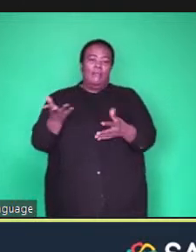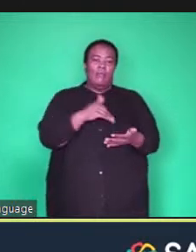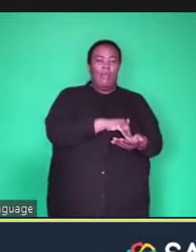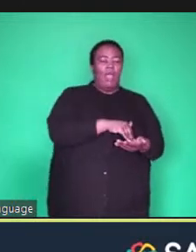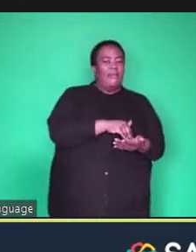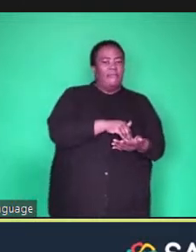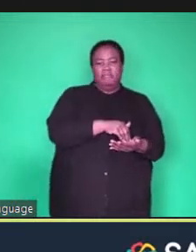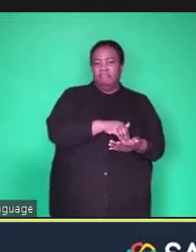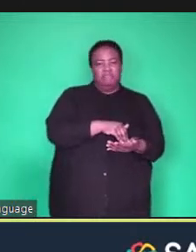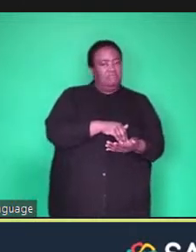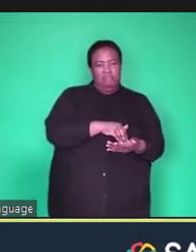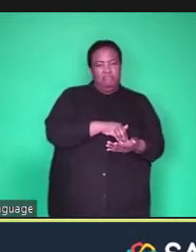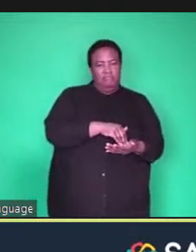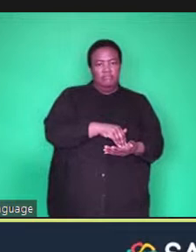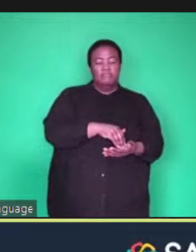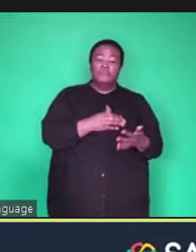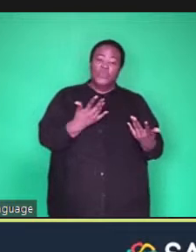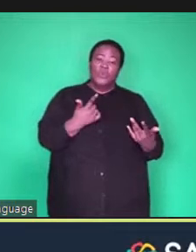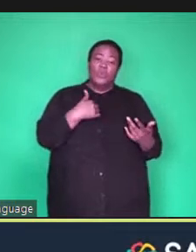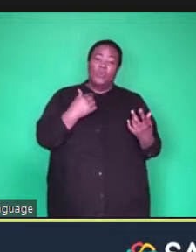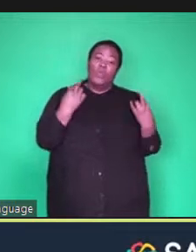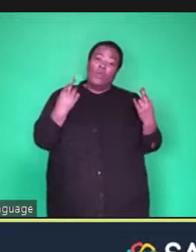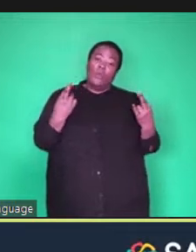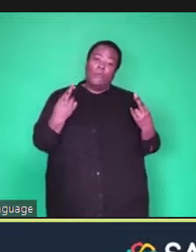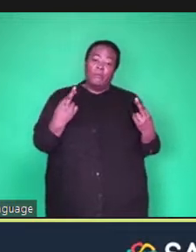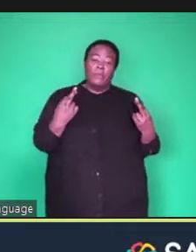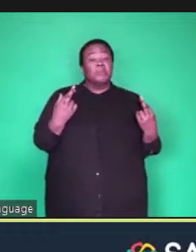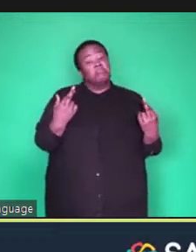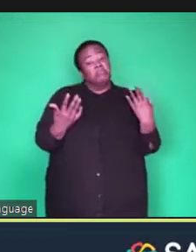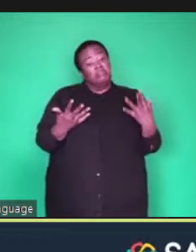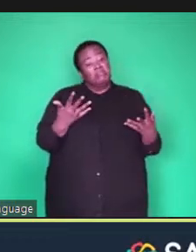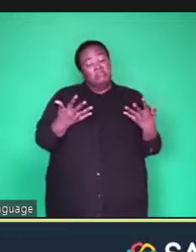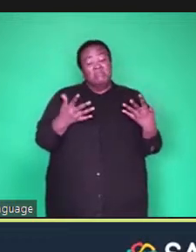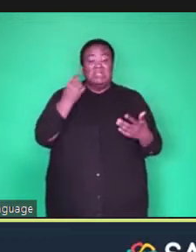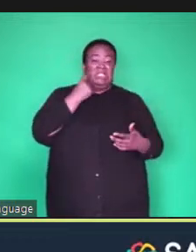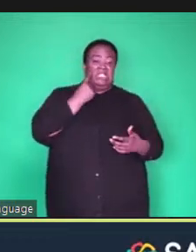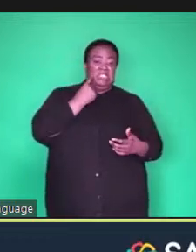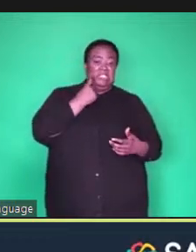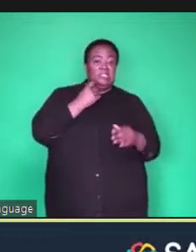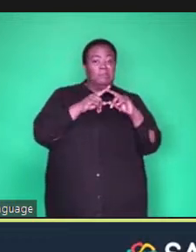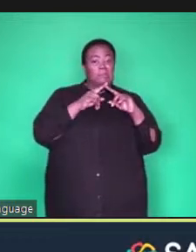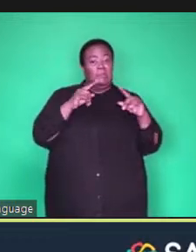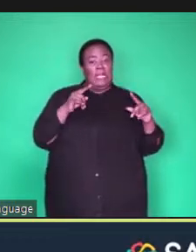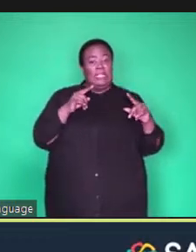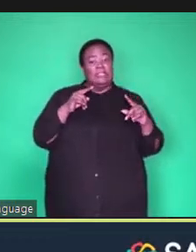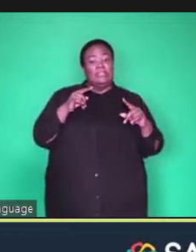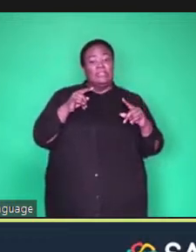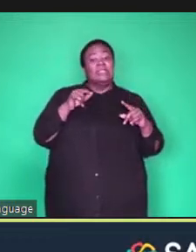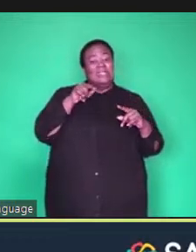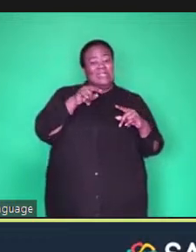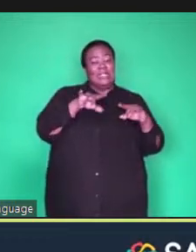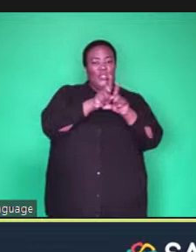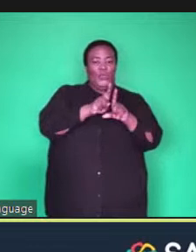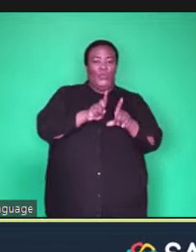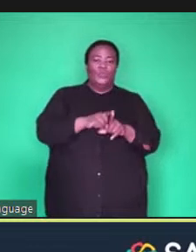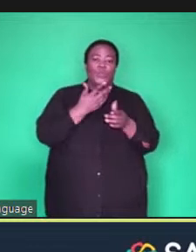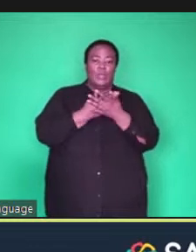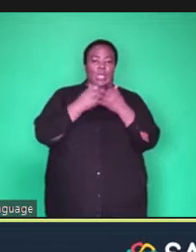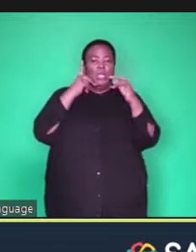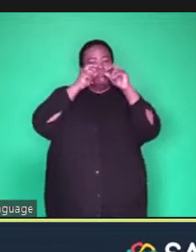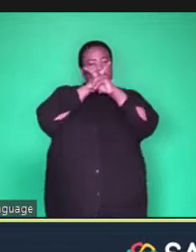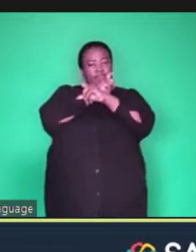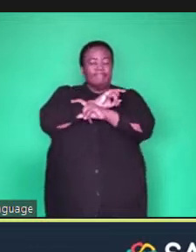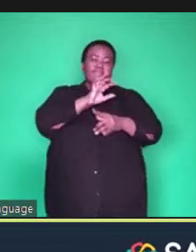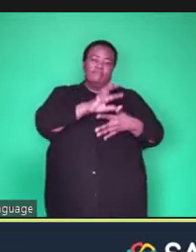one hopes it's somewhat easier. But this too can be a complicated story, as others were